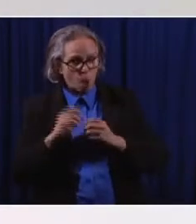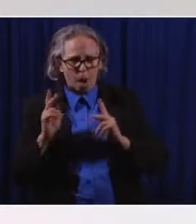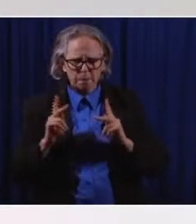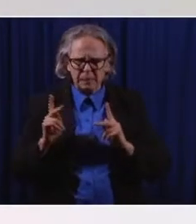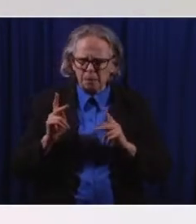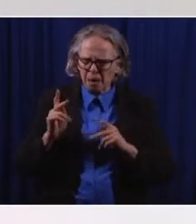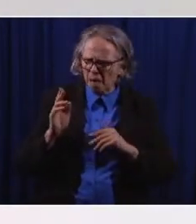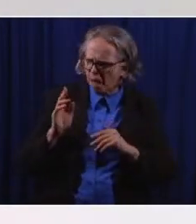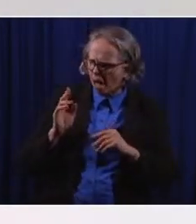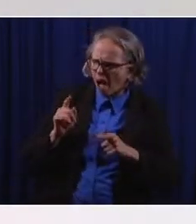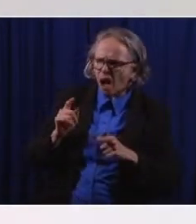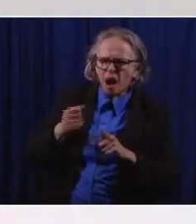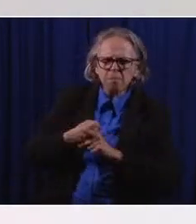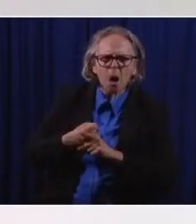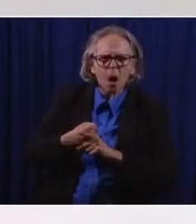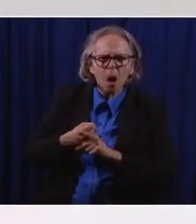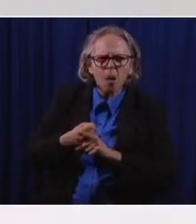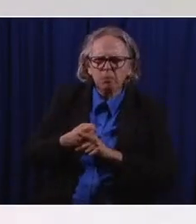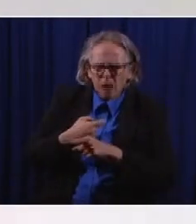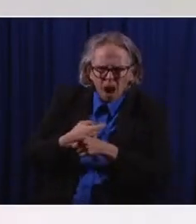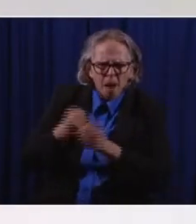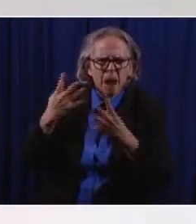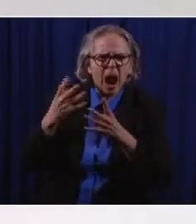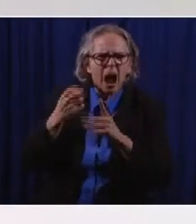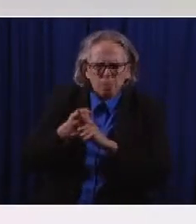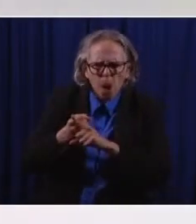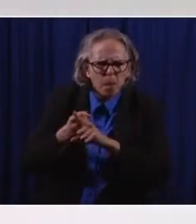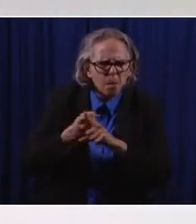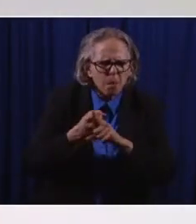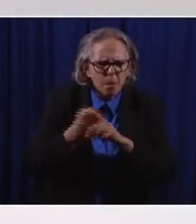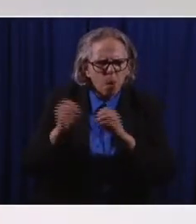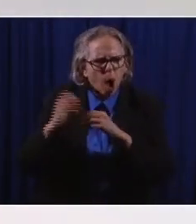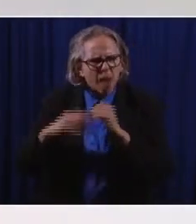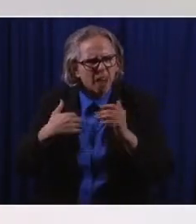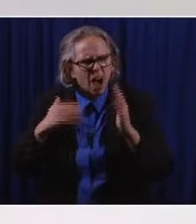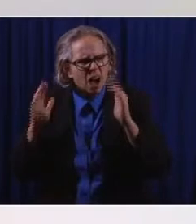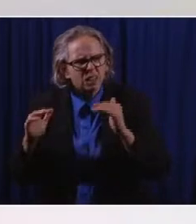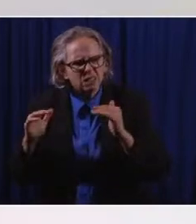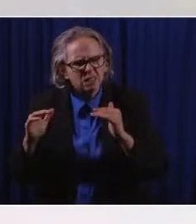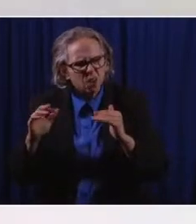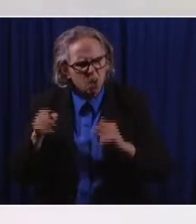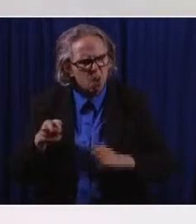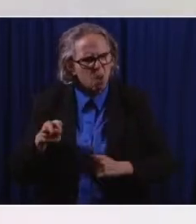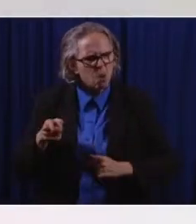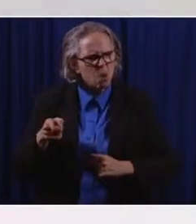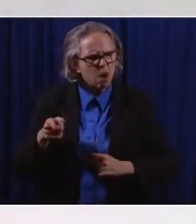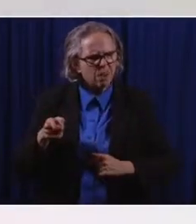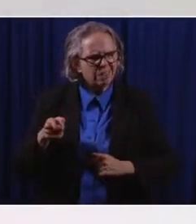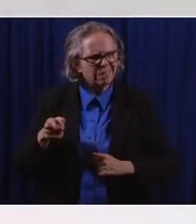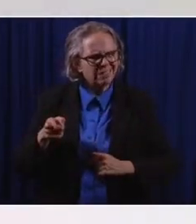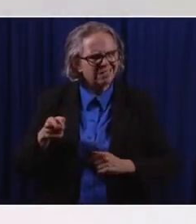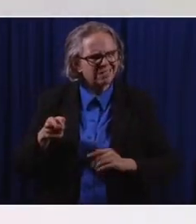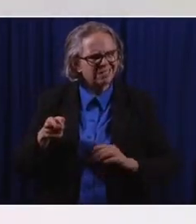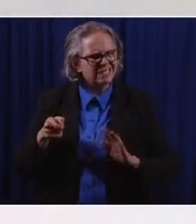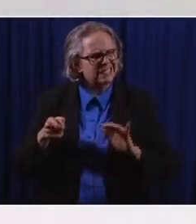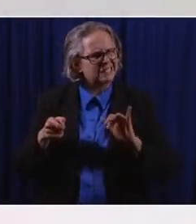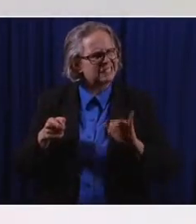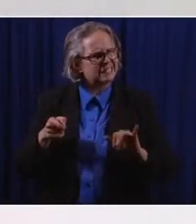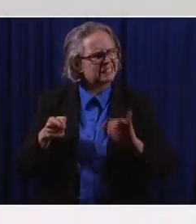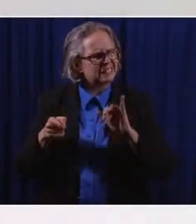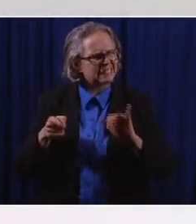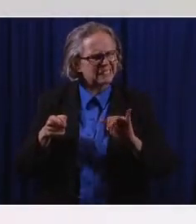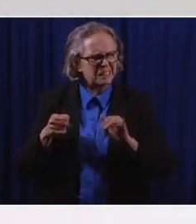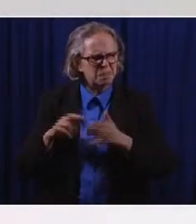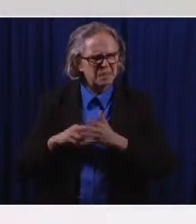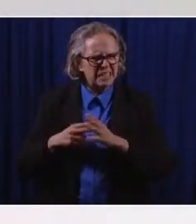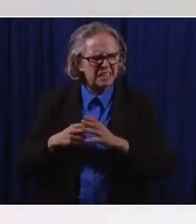through other data streams. And so what this study did was to confirm that, in fact, the data that we are getting through other data streams, other surveillance